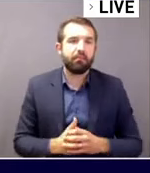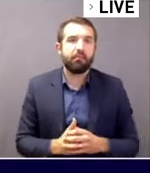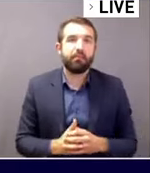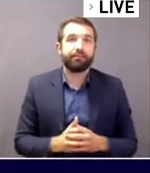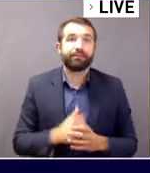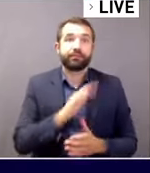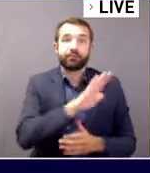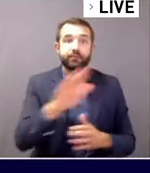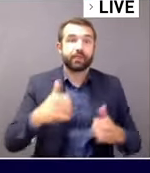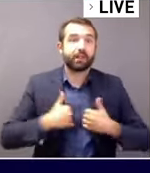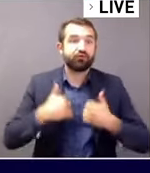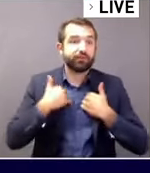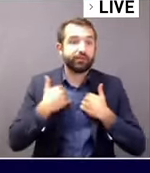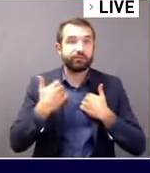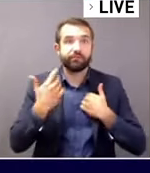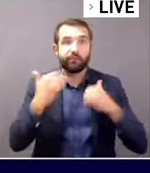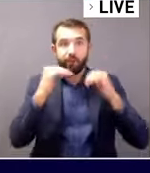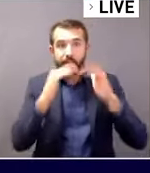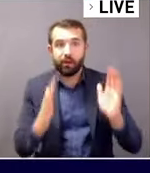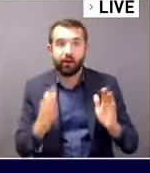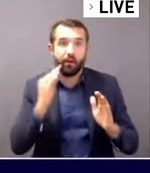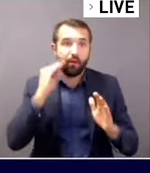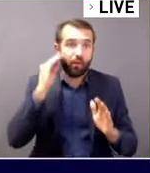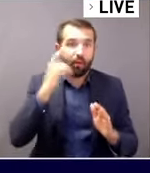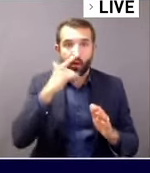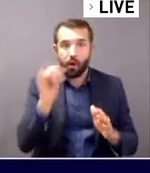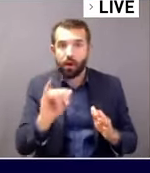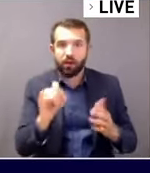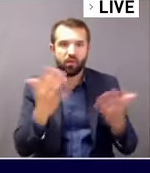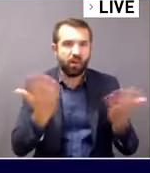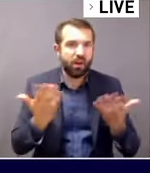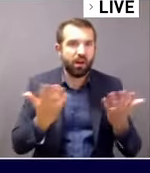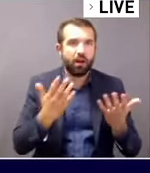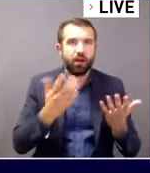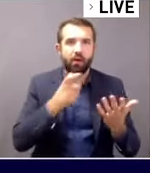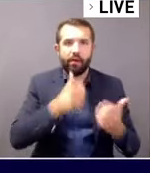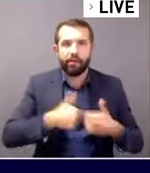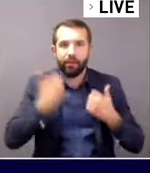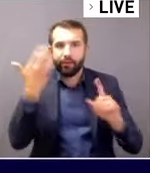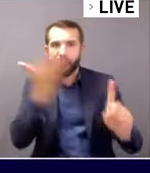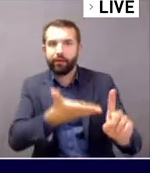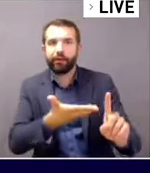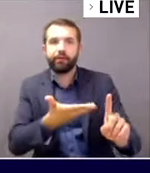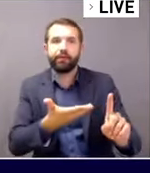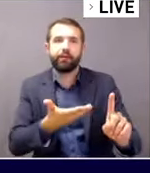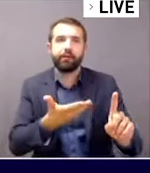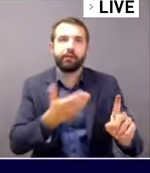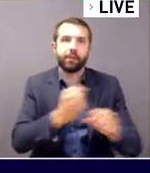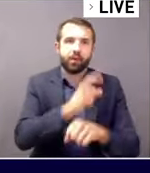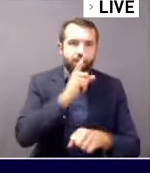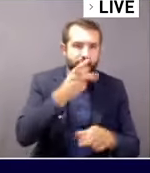so they can provide you information about how to stay safe and avoiding infecting other people in your